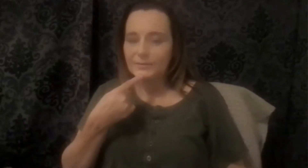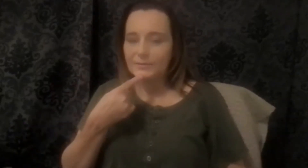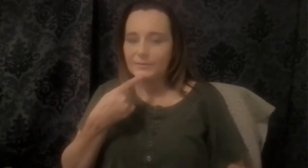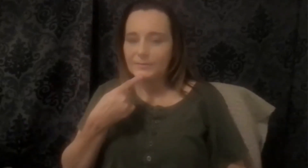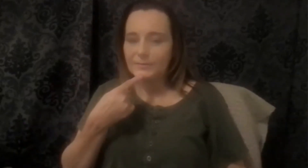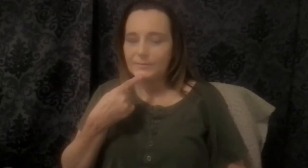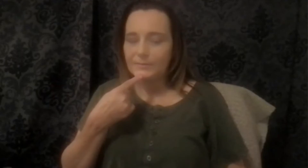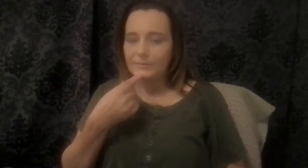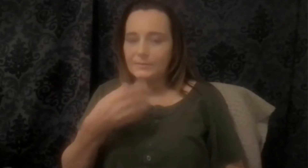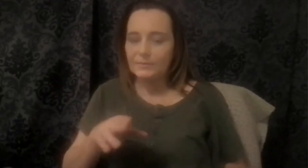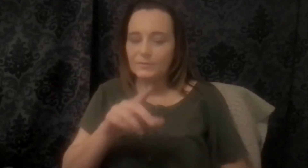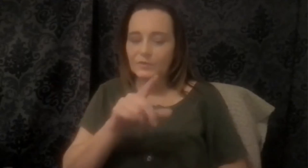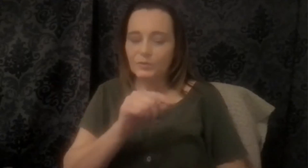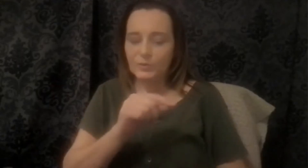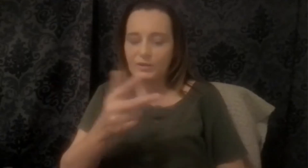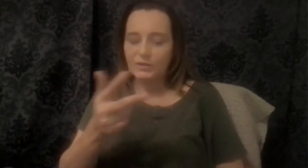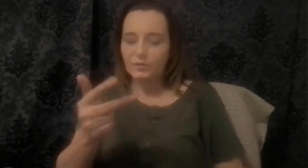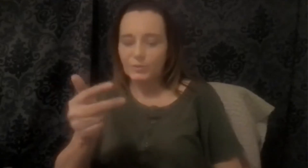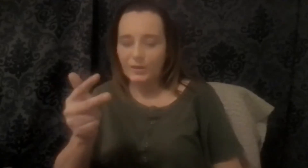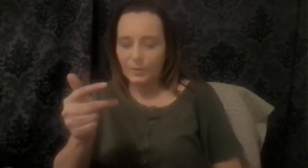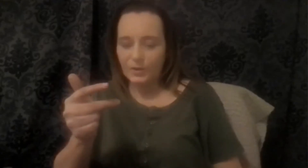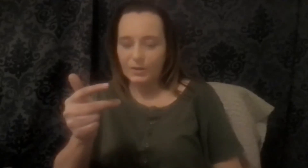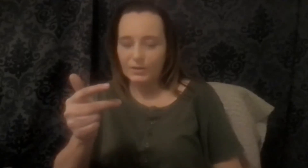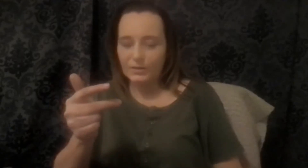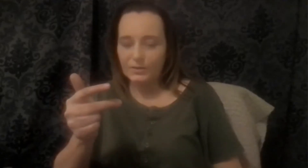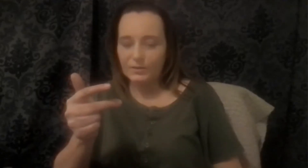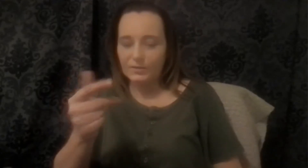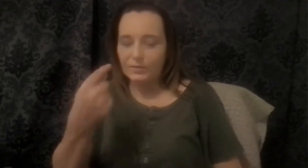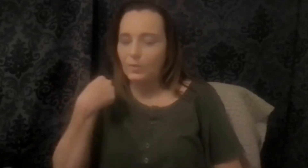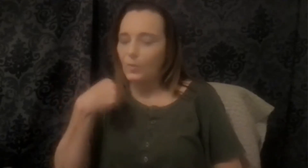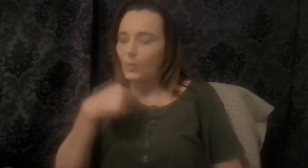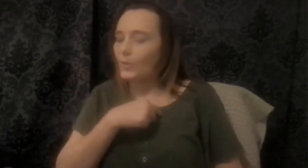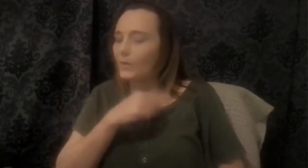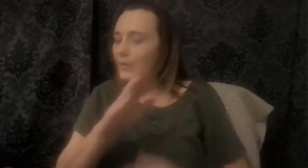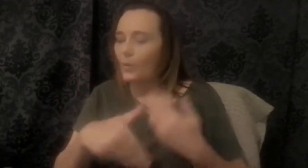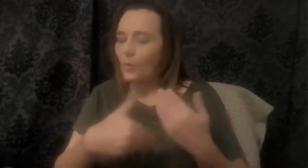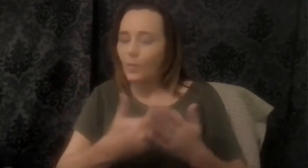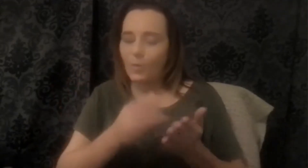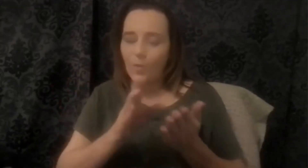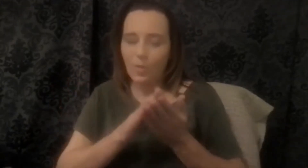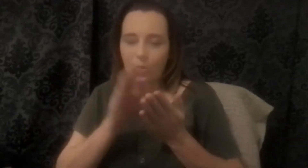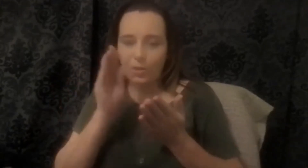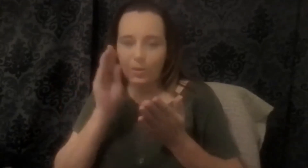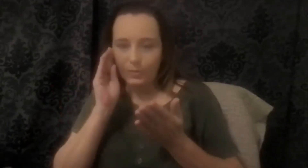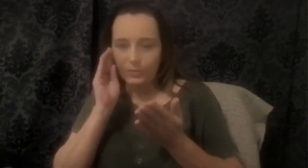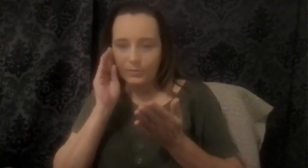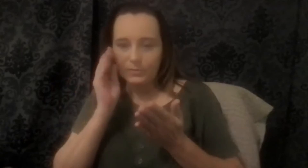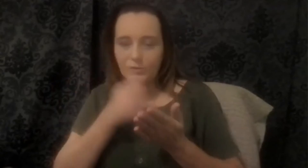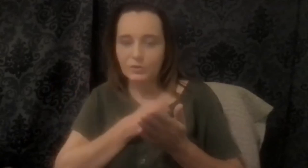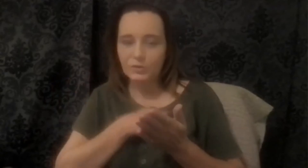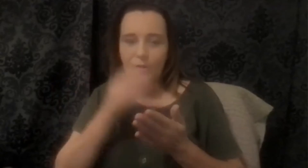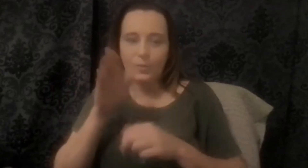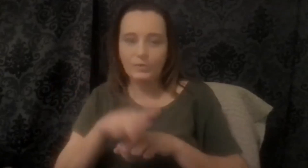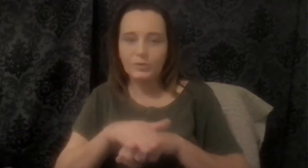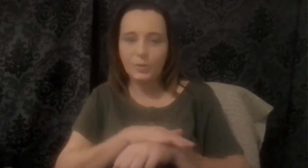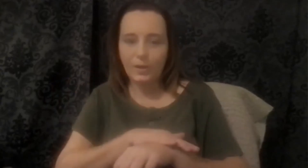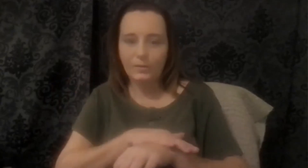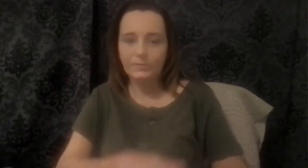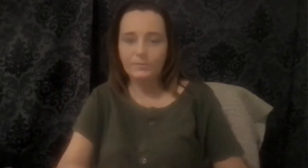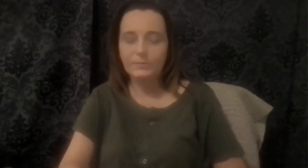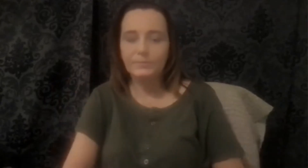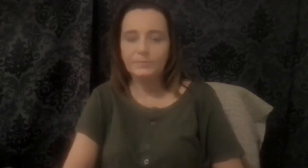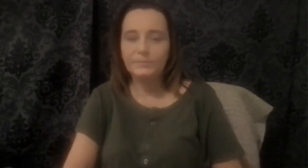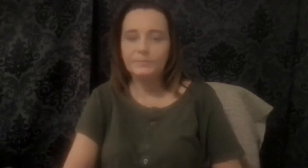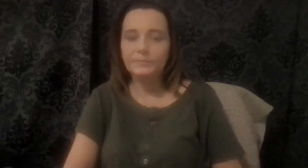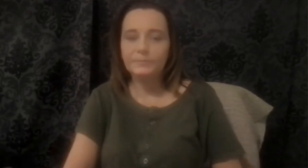WSC 2023. As we've all learned, I'm sorry, I'll slow down. As we've all